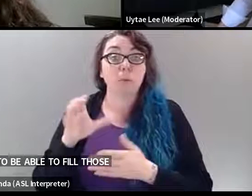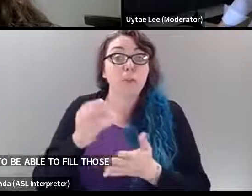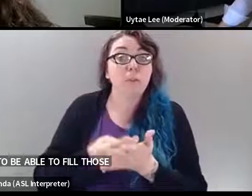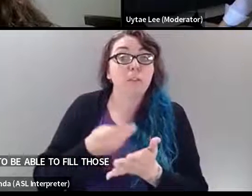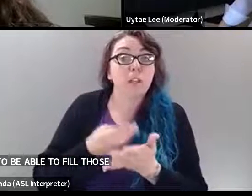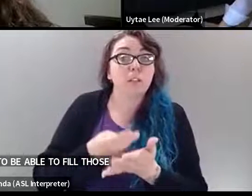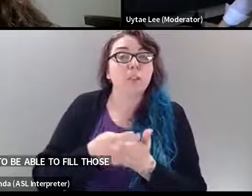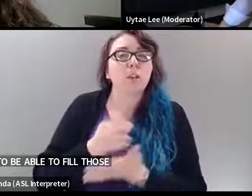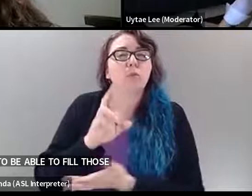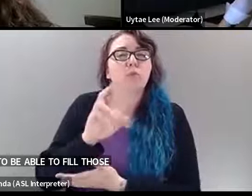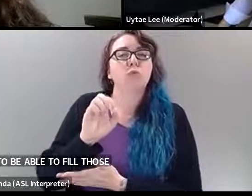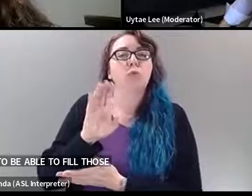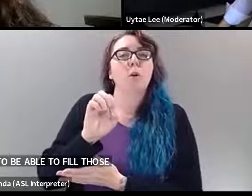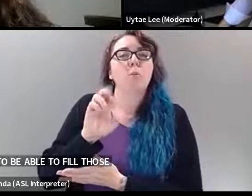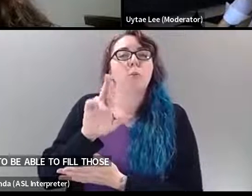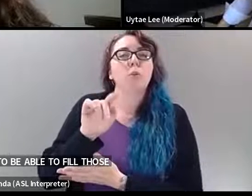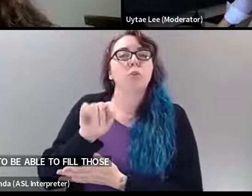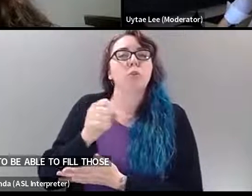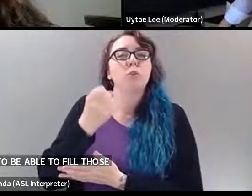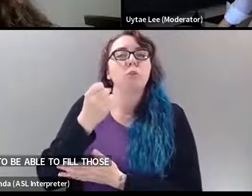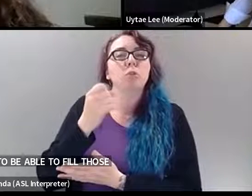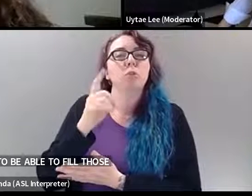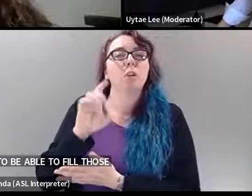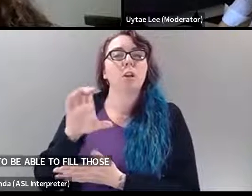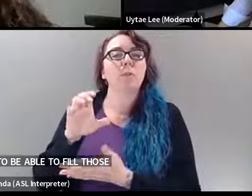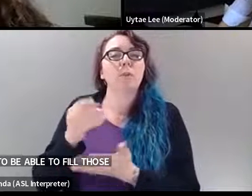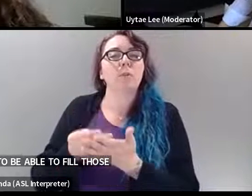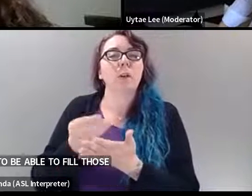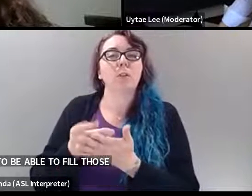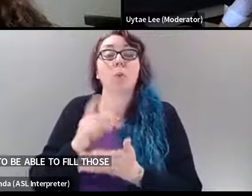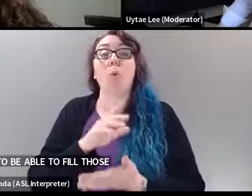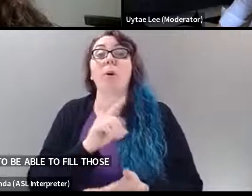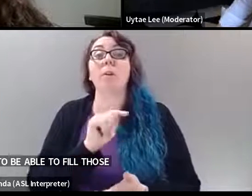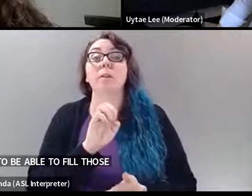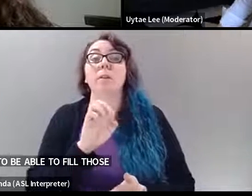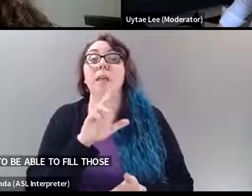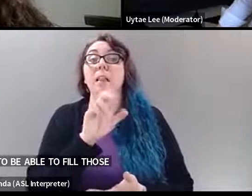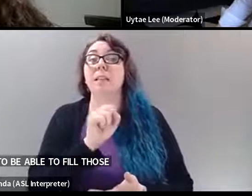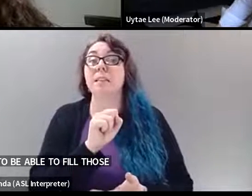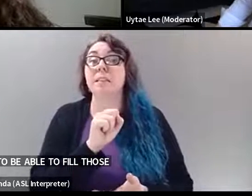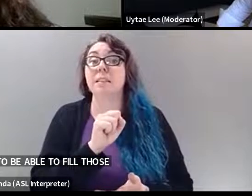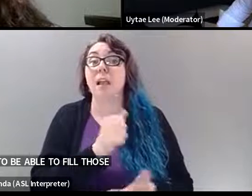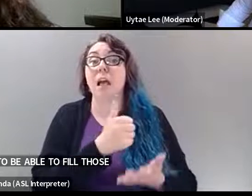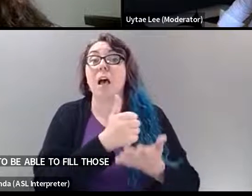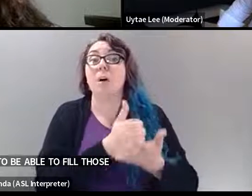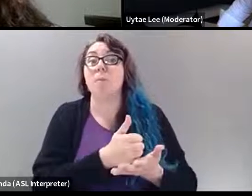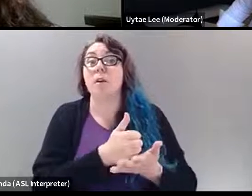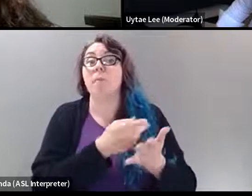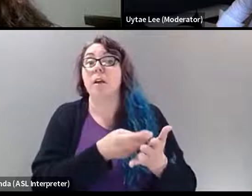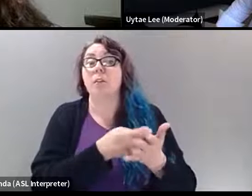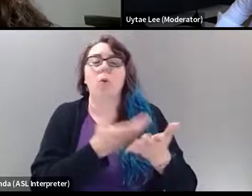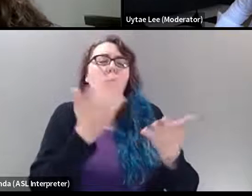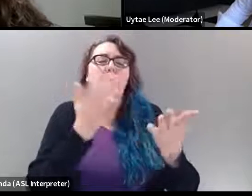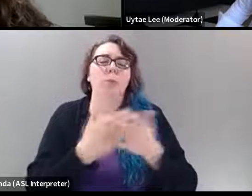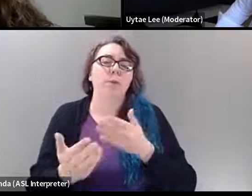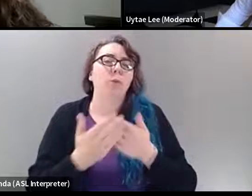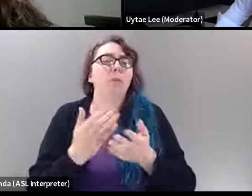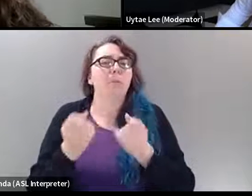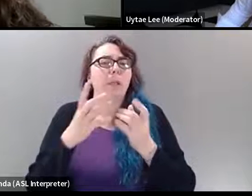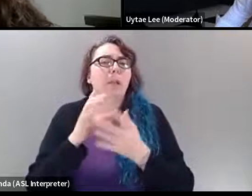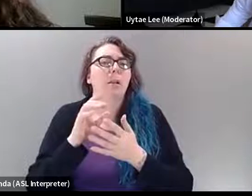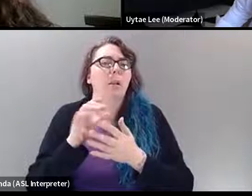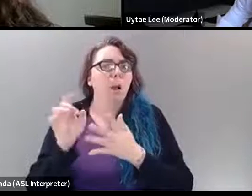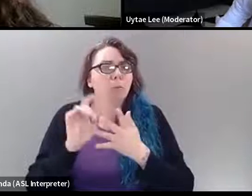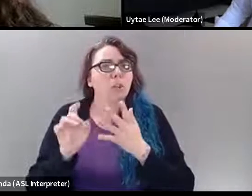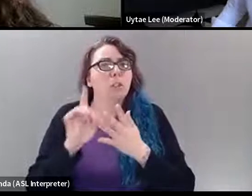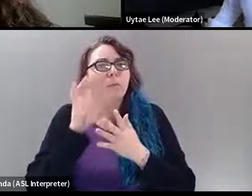or the Bell Health, or sorry, the TELUS Health Fund, or whatever potential other sources